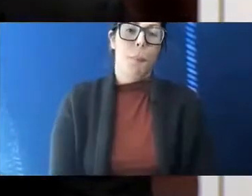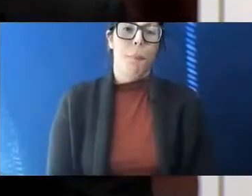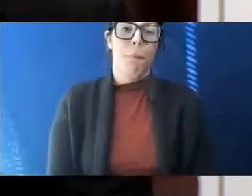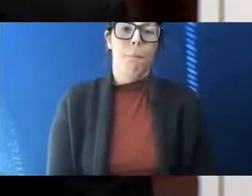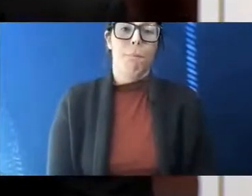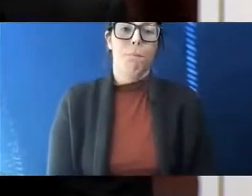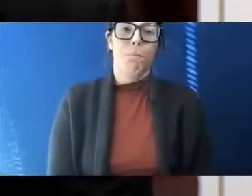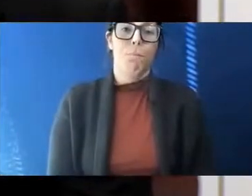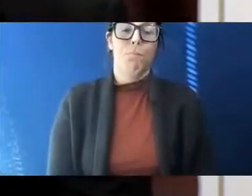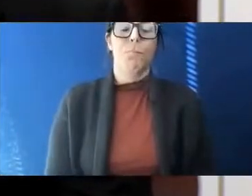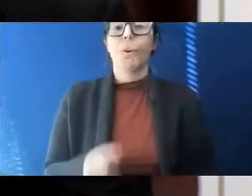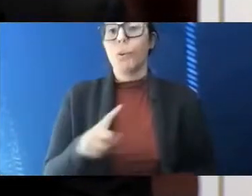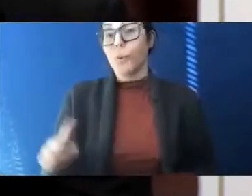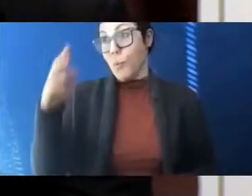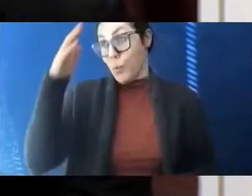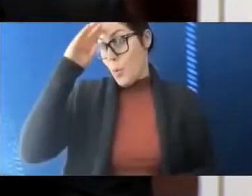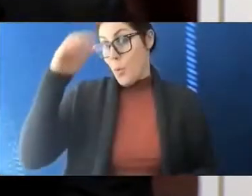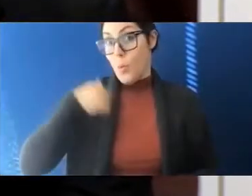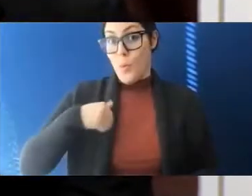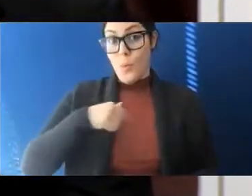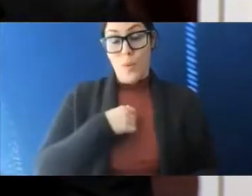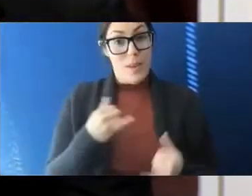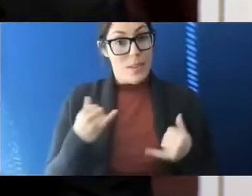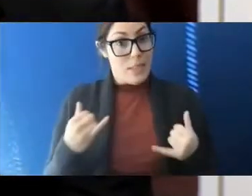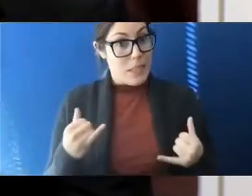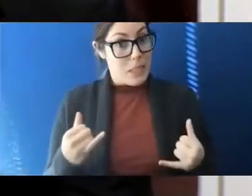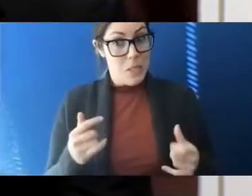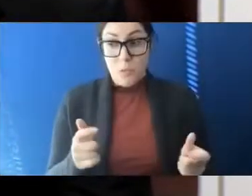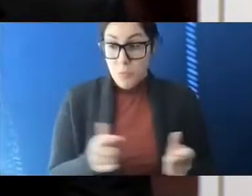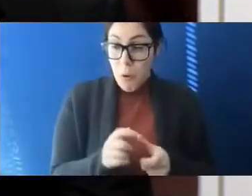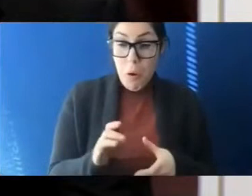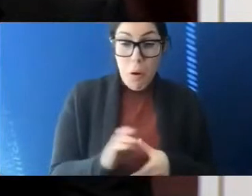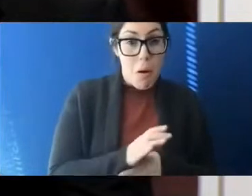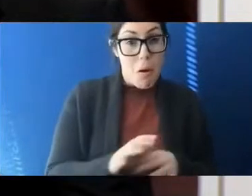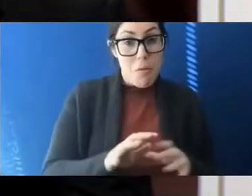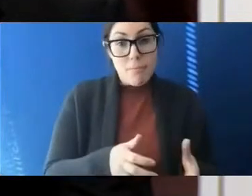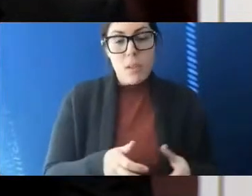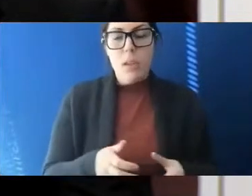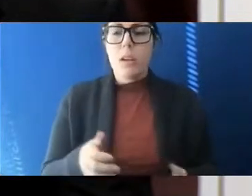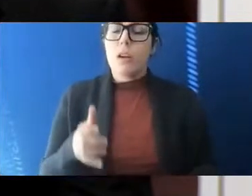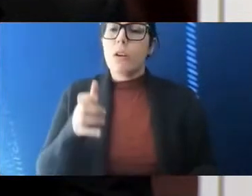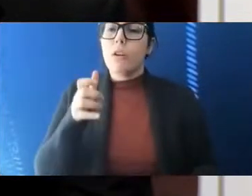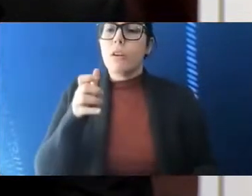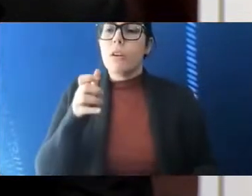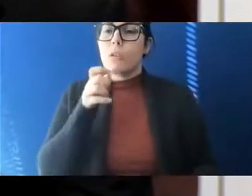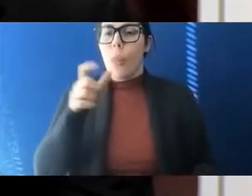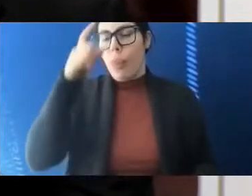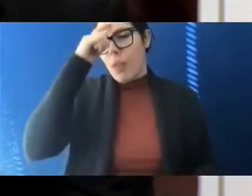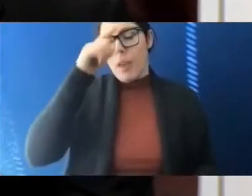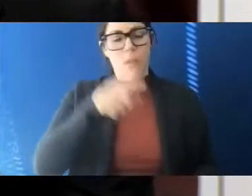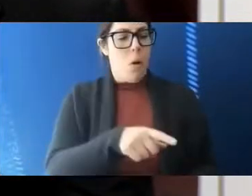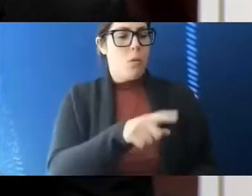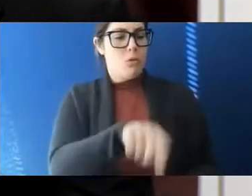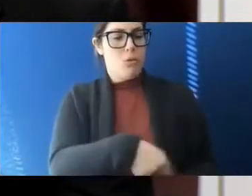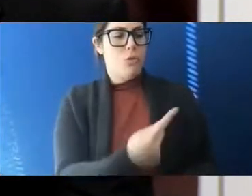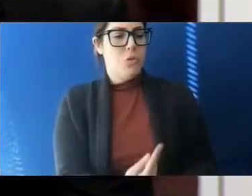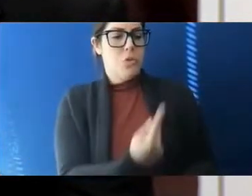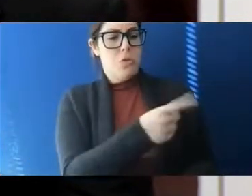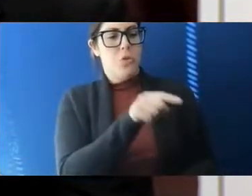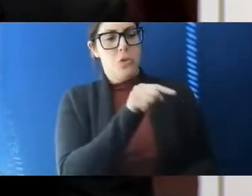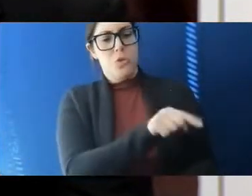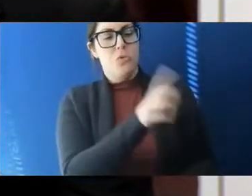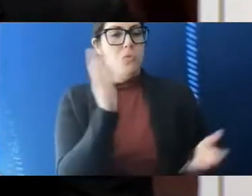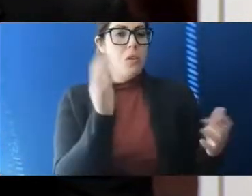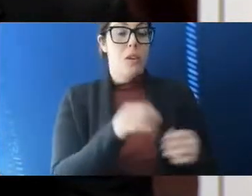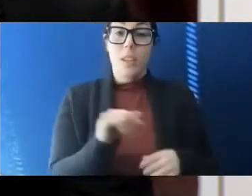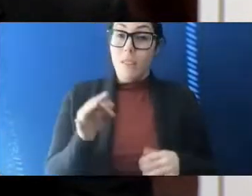Now that you know that we exist, try to understand us, not judge us. If you want to be, you are